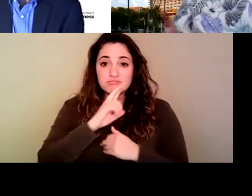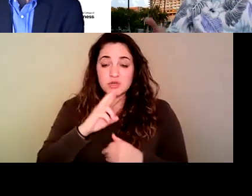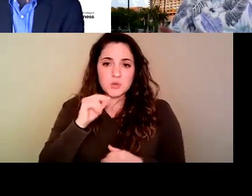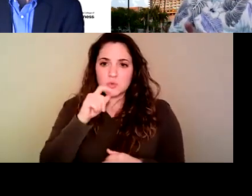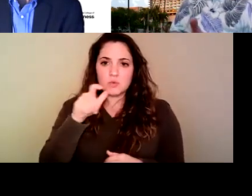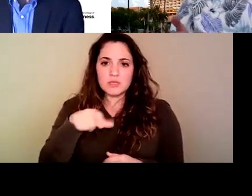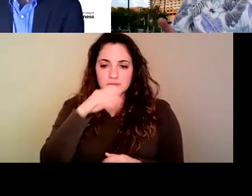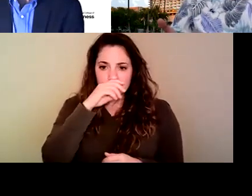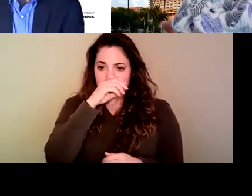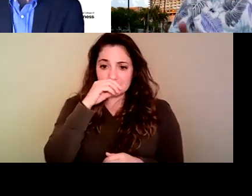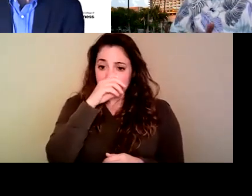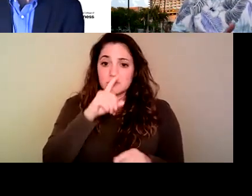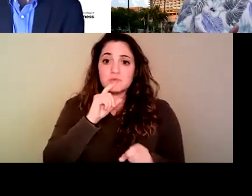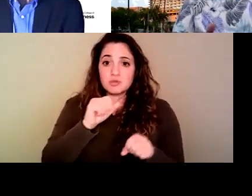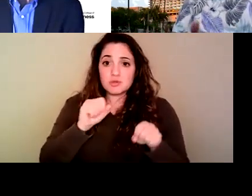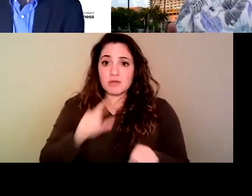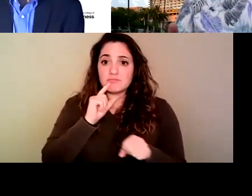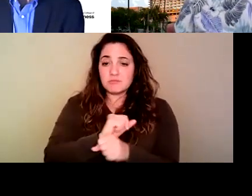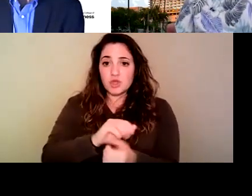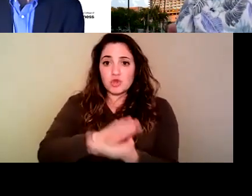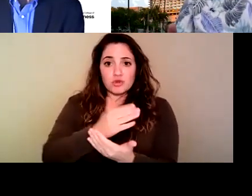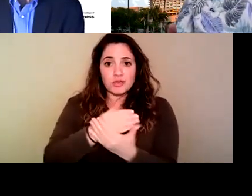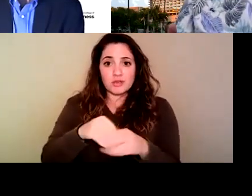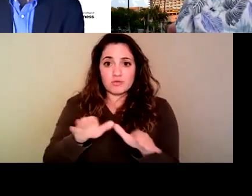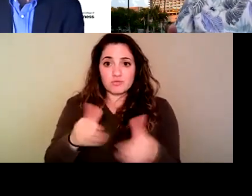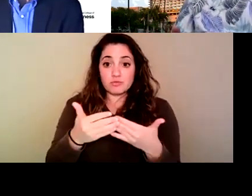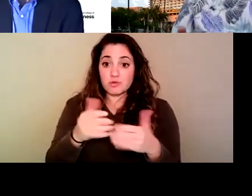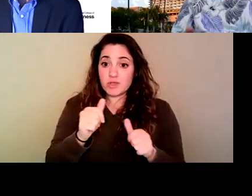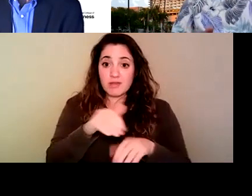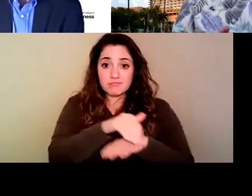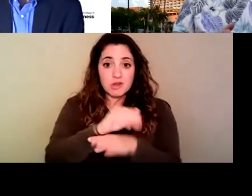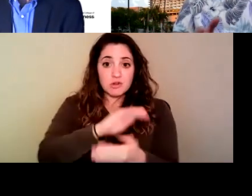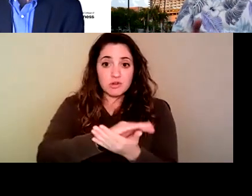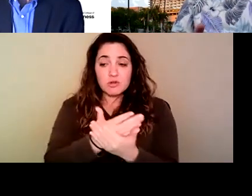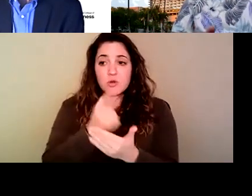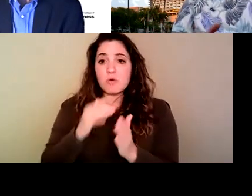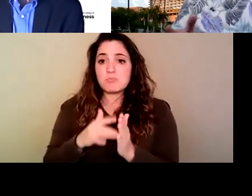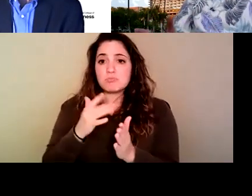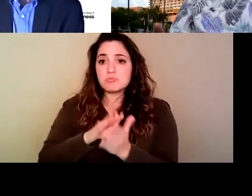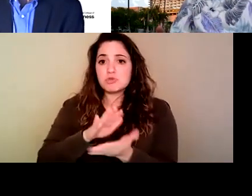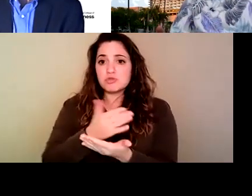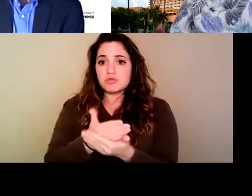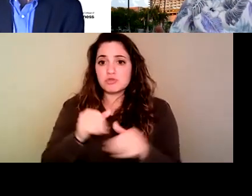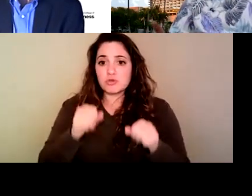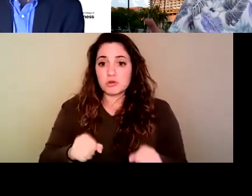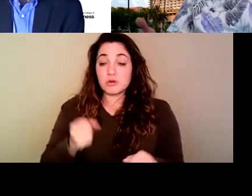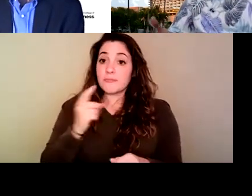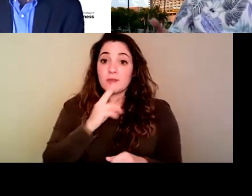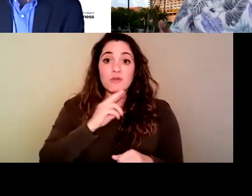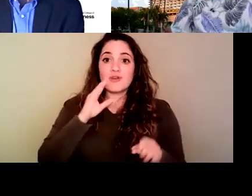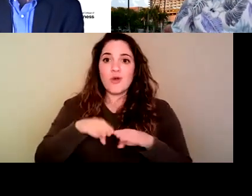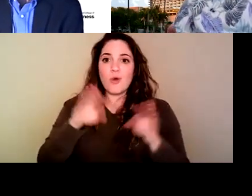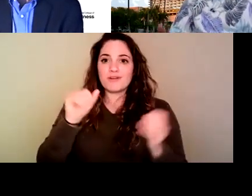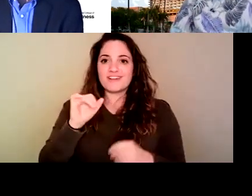cook in your room as often or as little as you like. Our restaurants are open air. We don't have